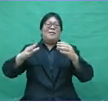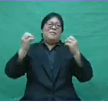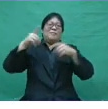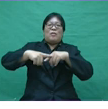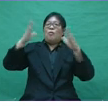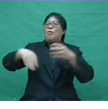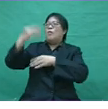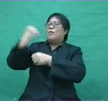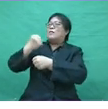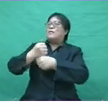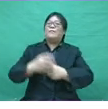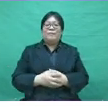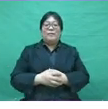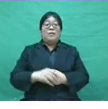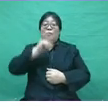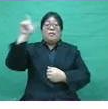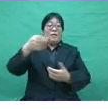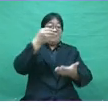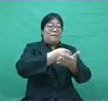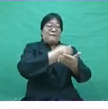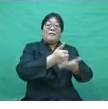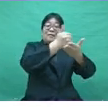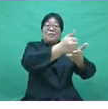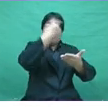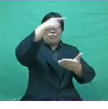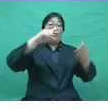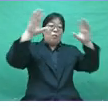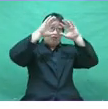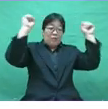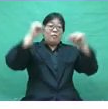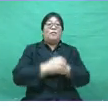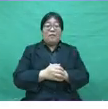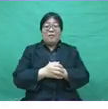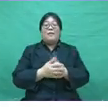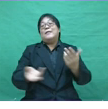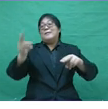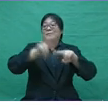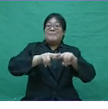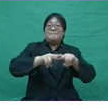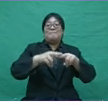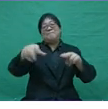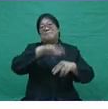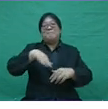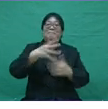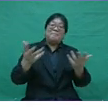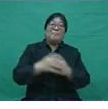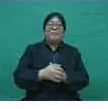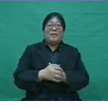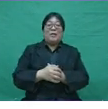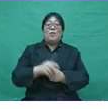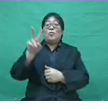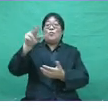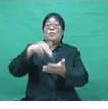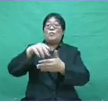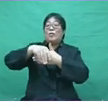addition to the financial incentive provided to the employer, a top-up incentive of a maximum of